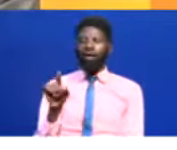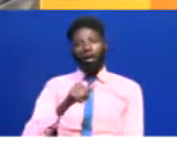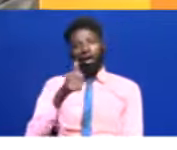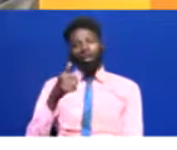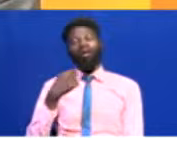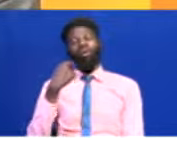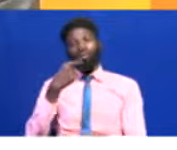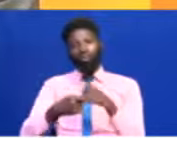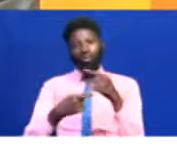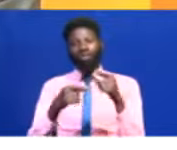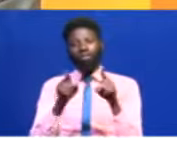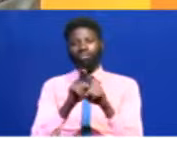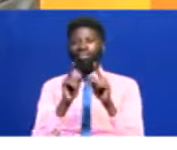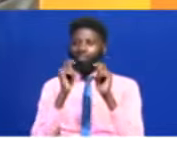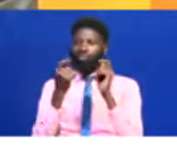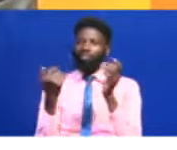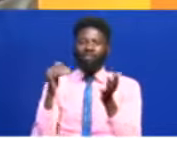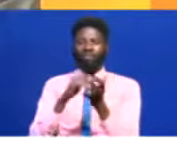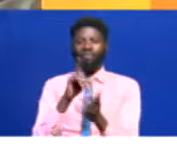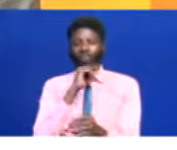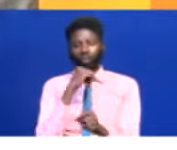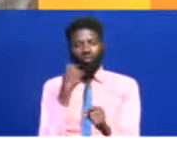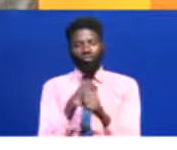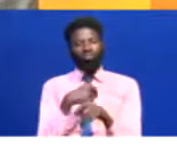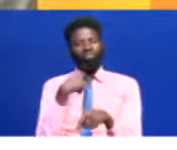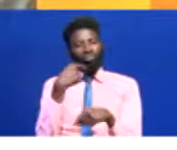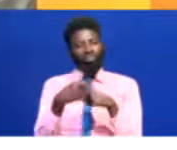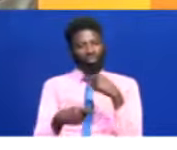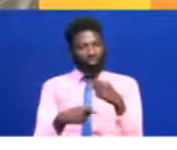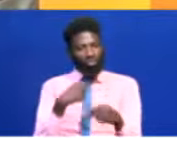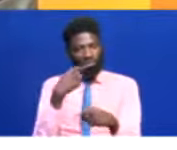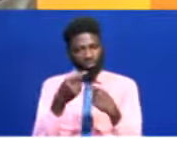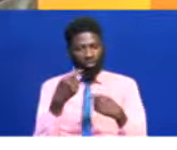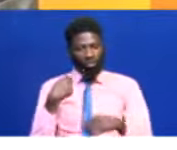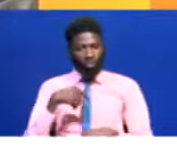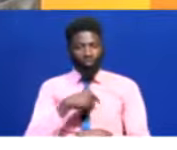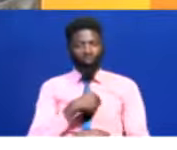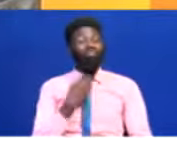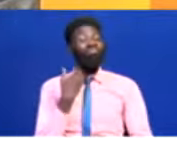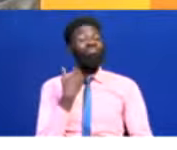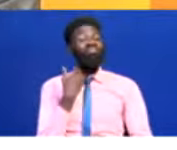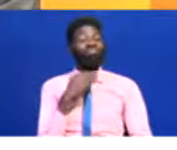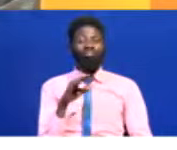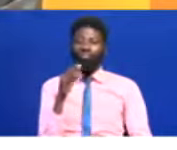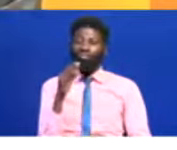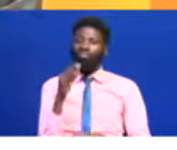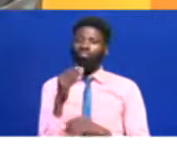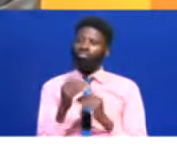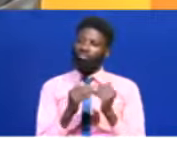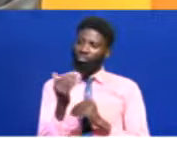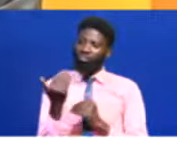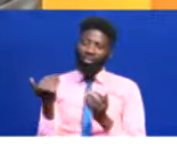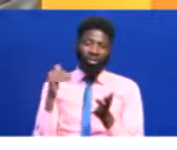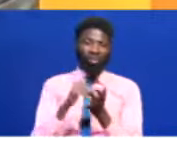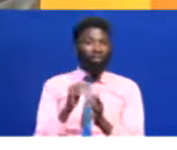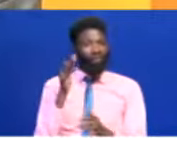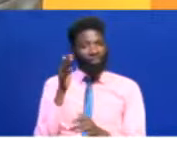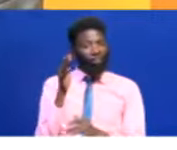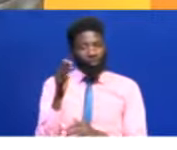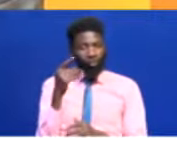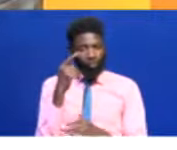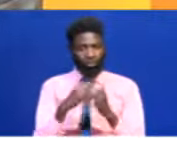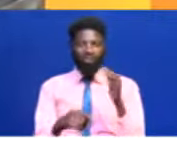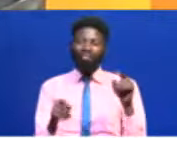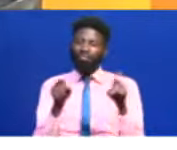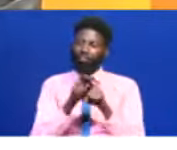have been retendered and work is in progress. So what we don't want to encounter in future is such